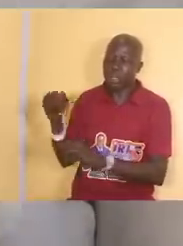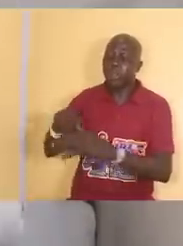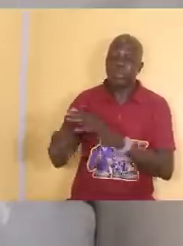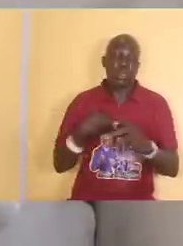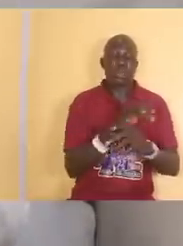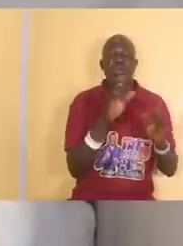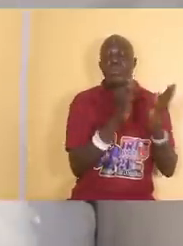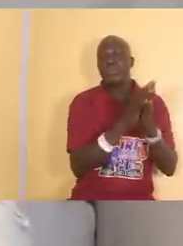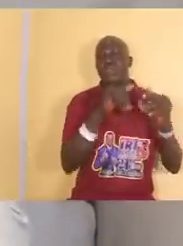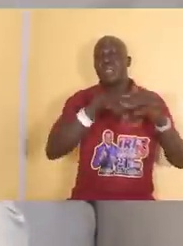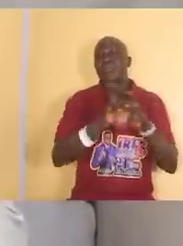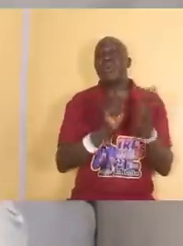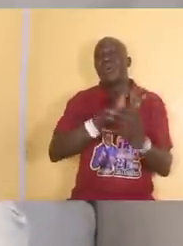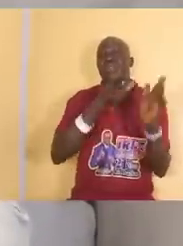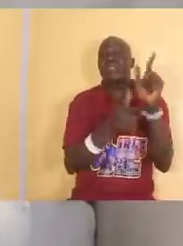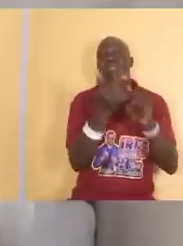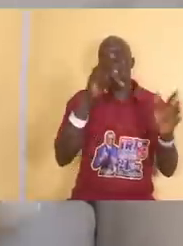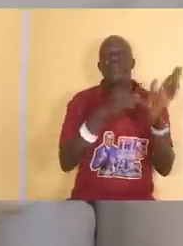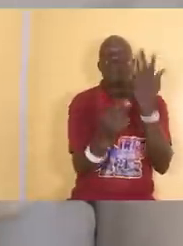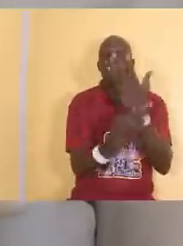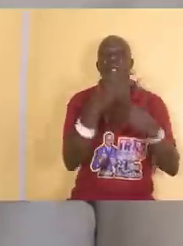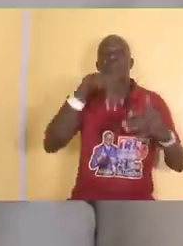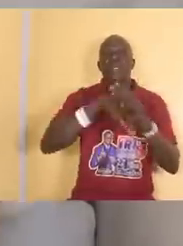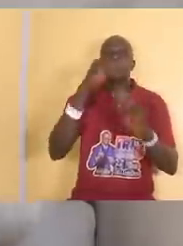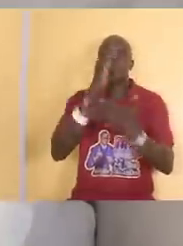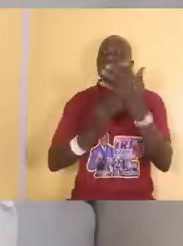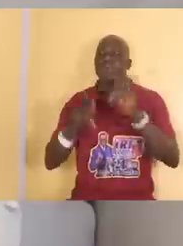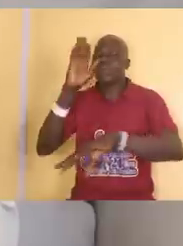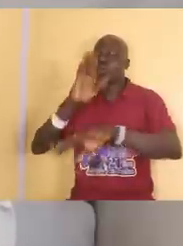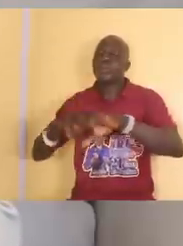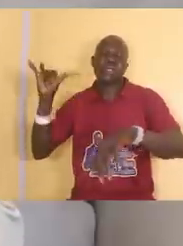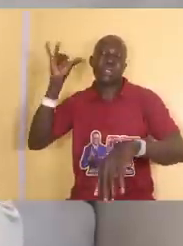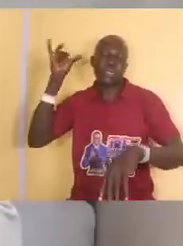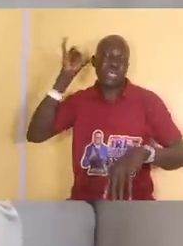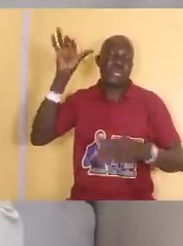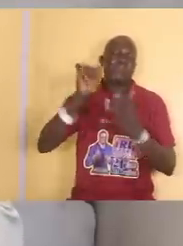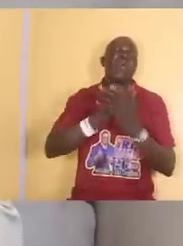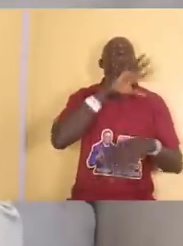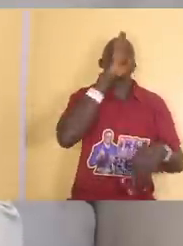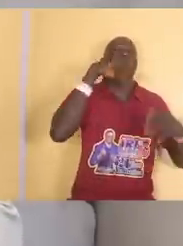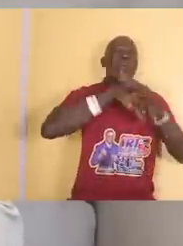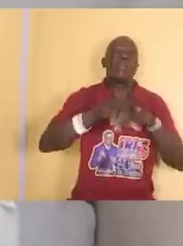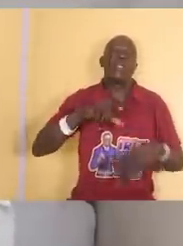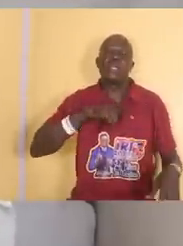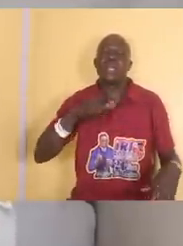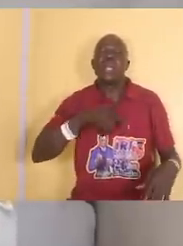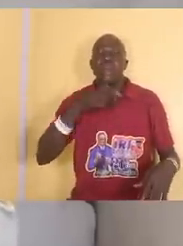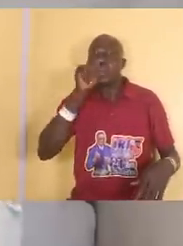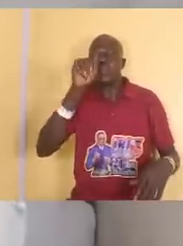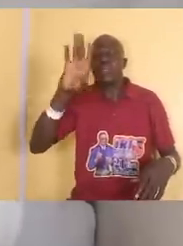yourself. Let's assemble. In all these great programs. Somebody called me yesterday. Daddy, I'm in Lagos.